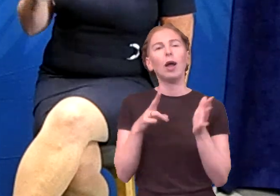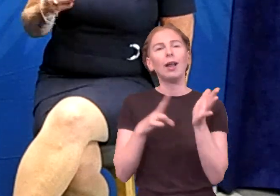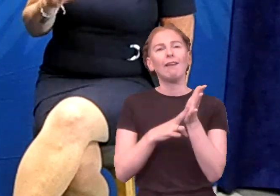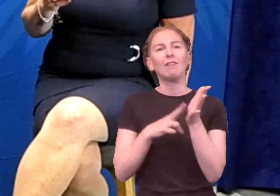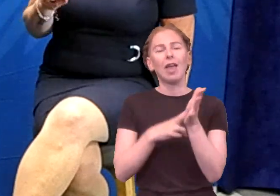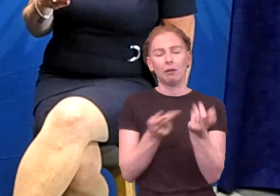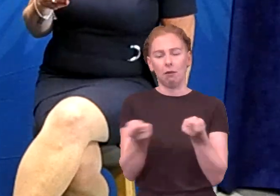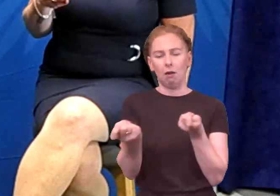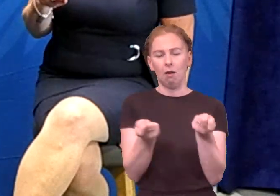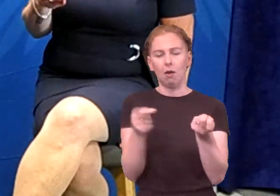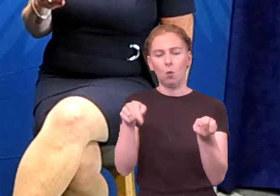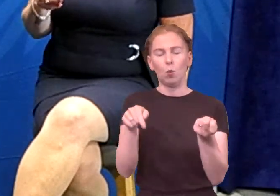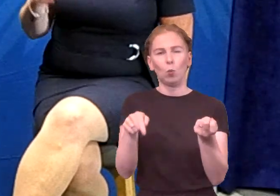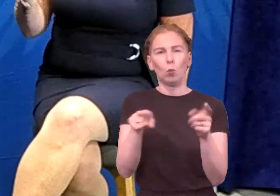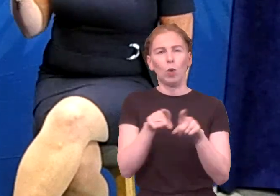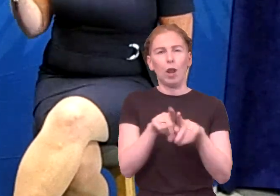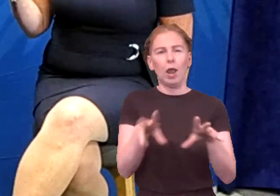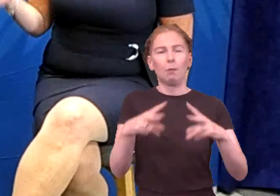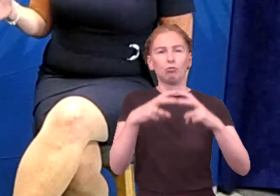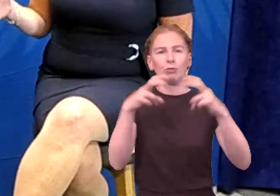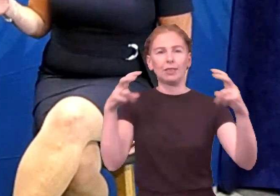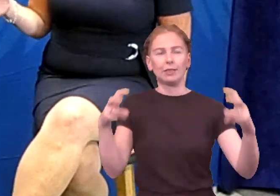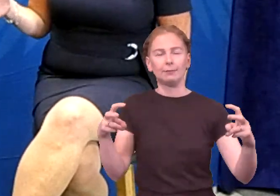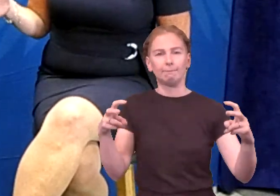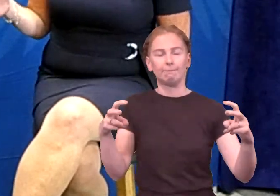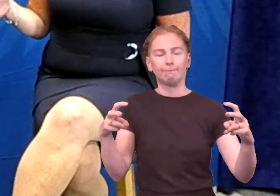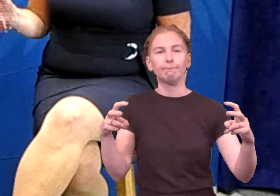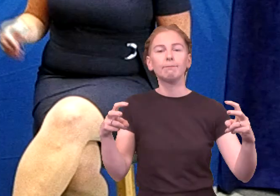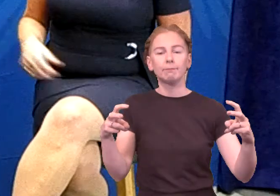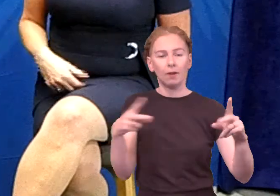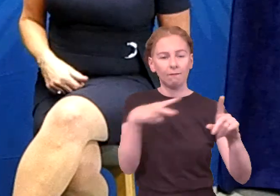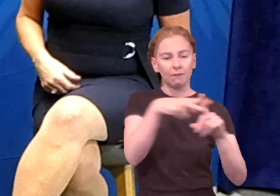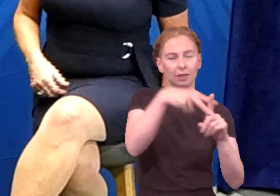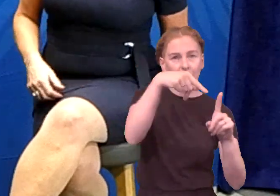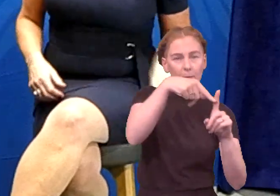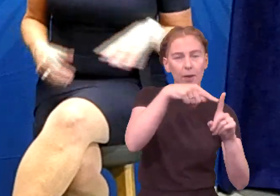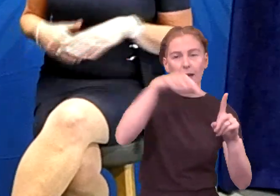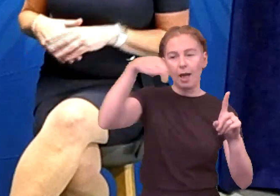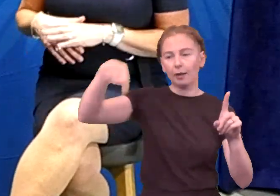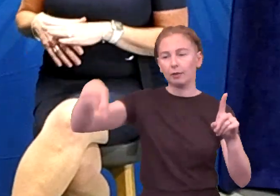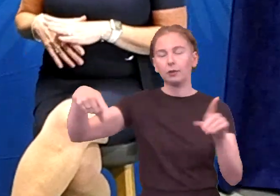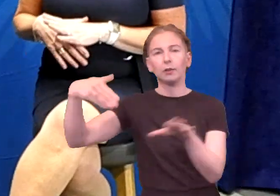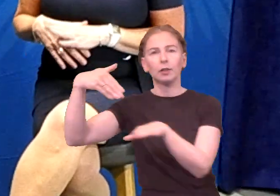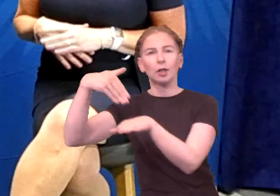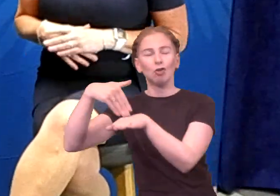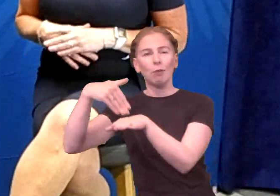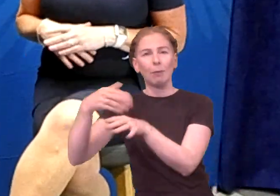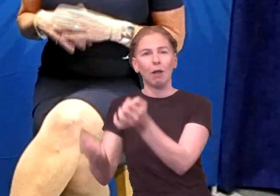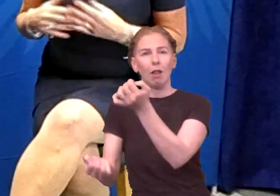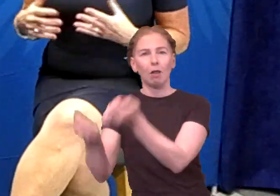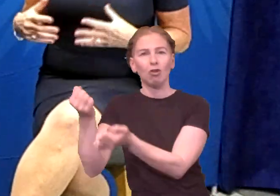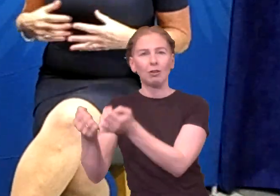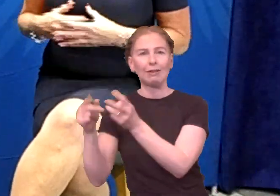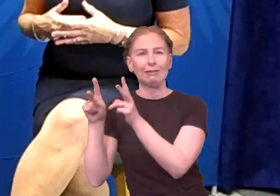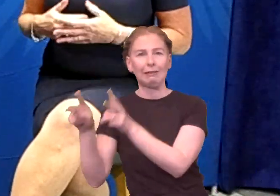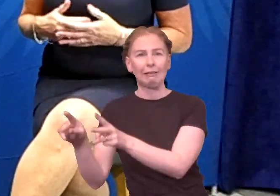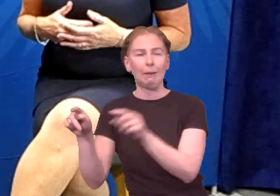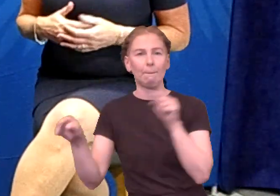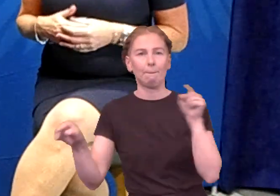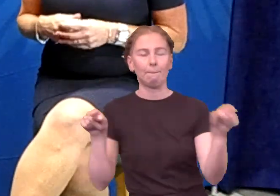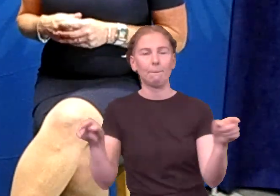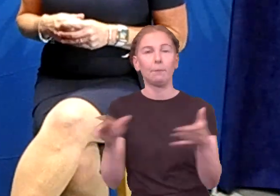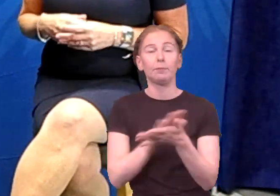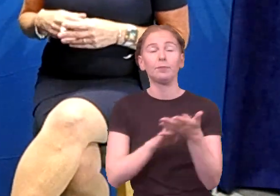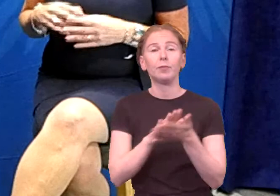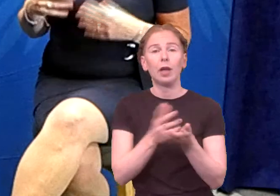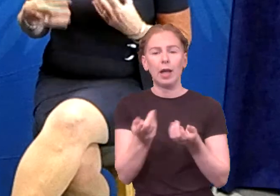the victim of modern slavery and the criminal justice process. So the navigators are embedded within various police forces